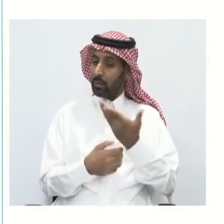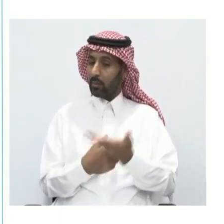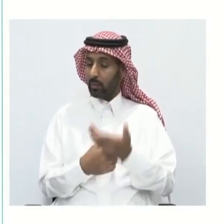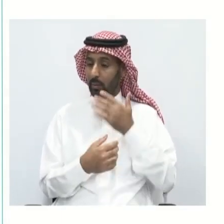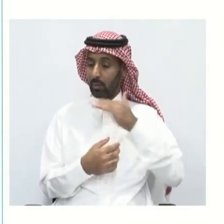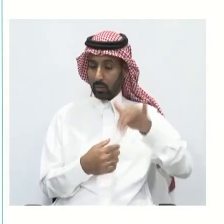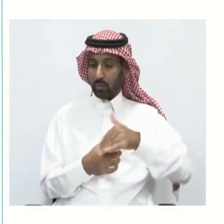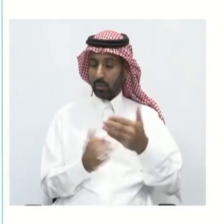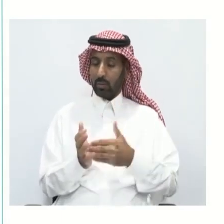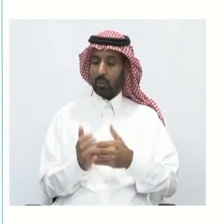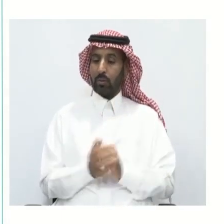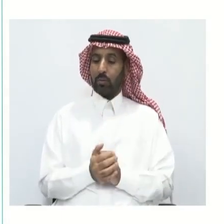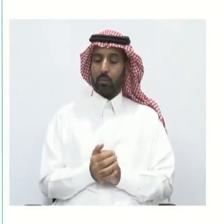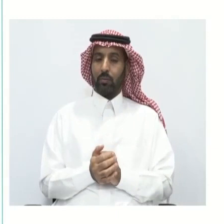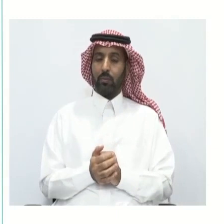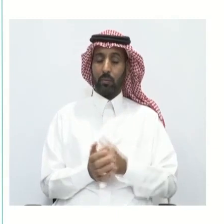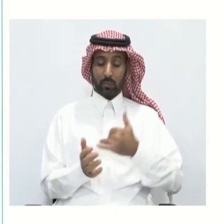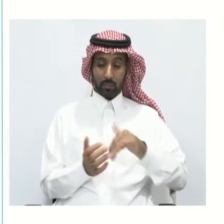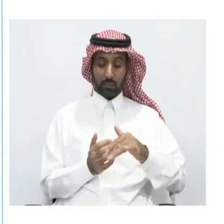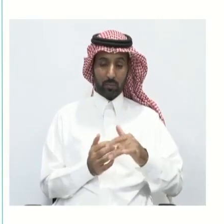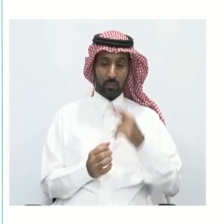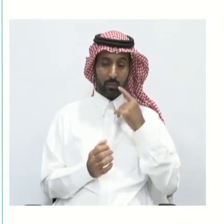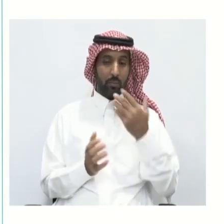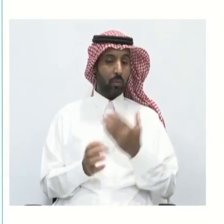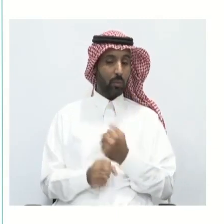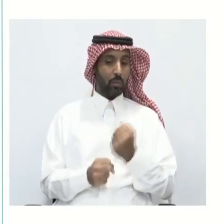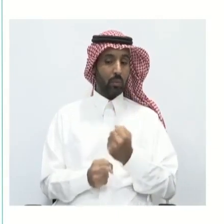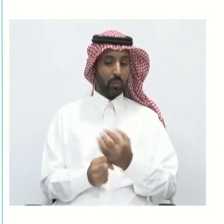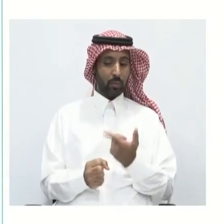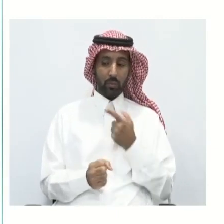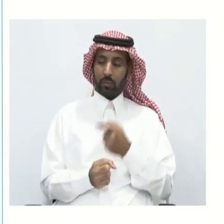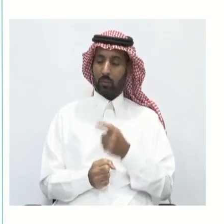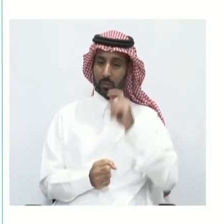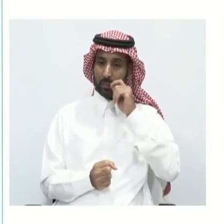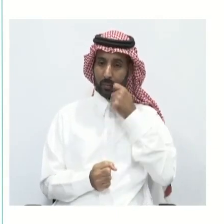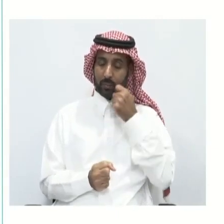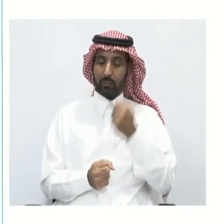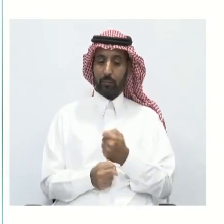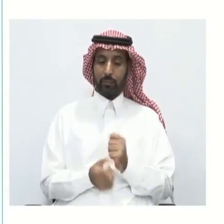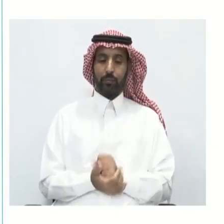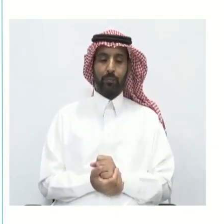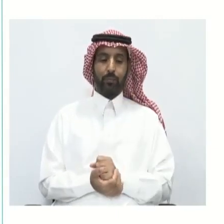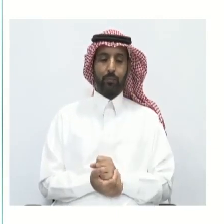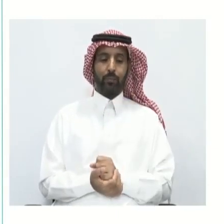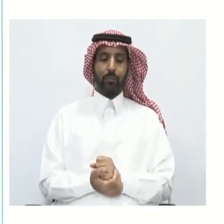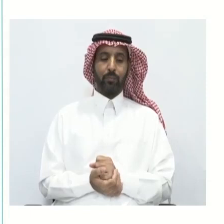when he arrives? So you're asking when he arrives, what is he going to do? Some action maybe.